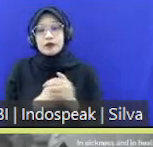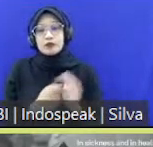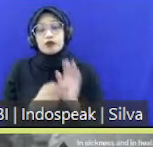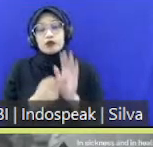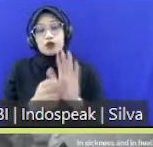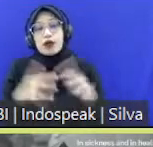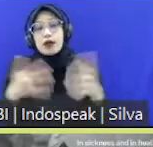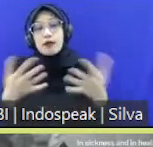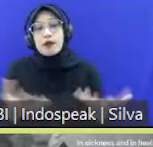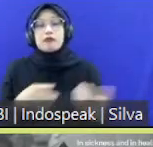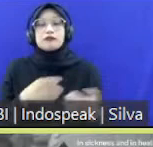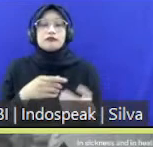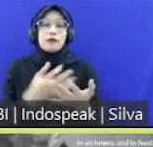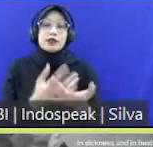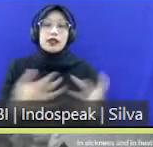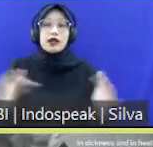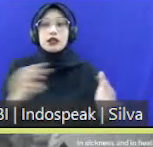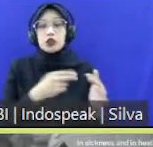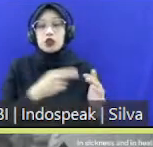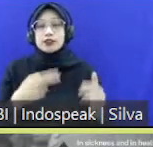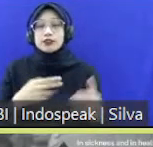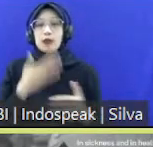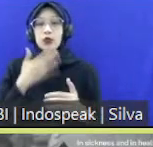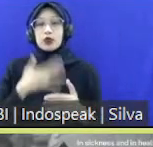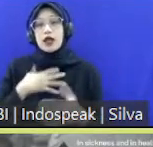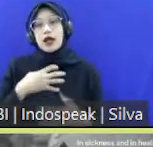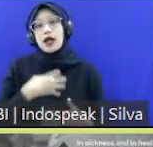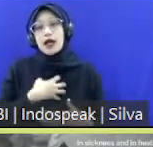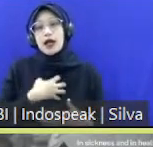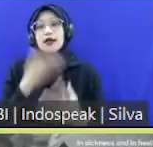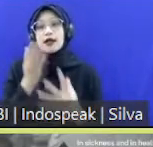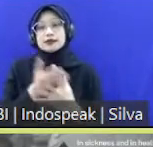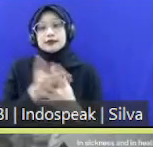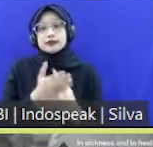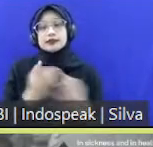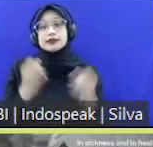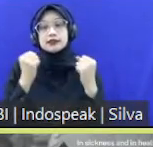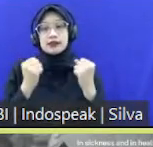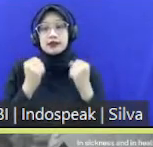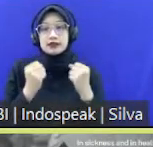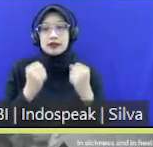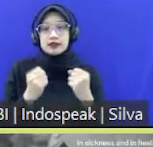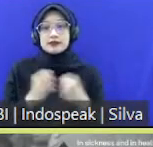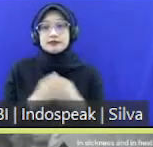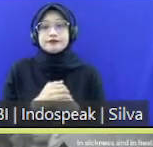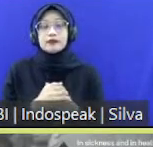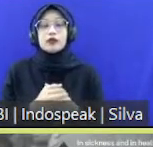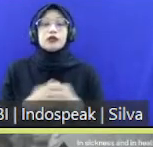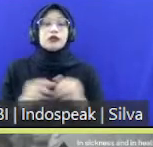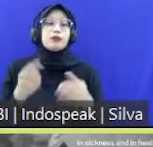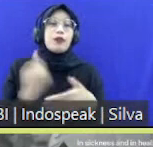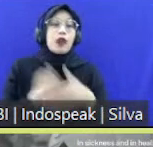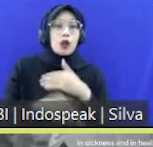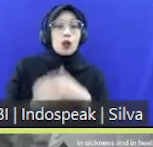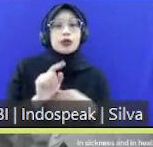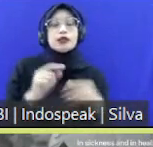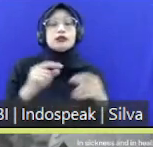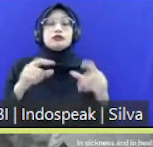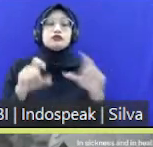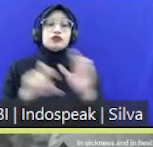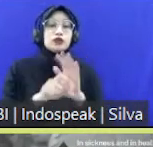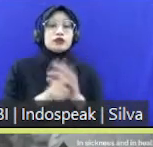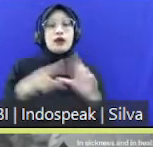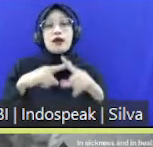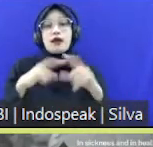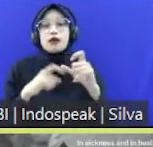in various ways, including the efforts that Indonesia has made to introduce health insurance programs for the poor and ultimately to build